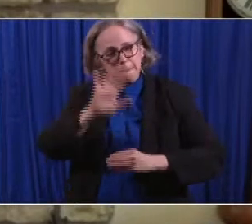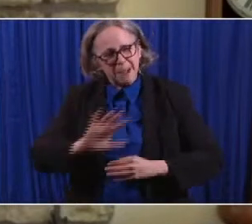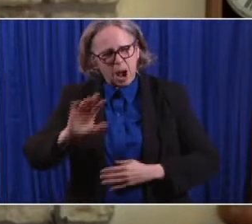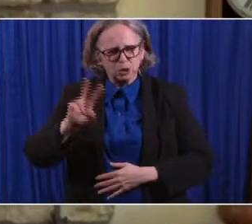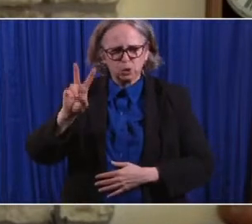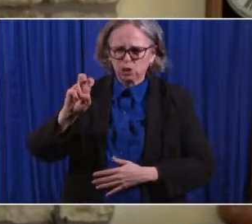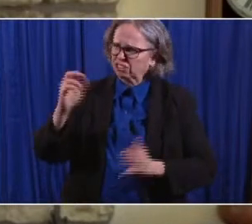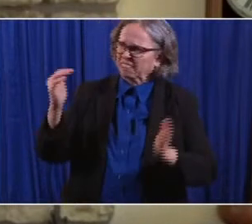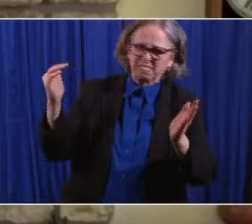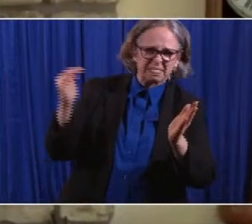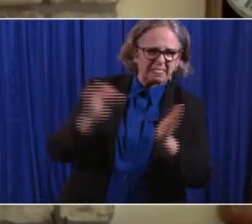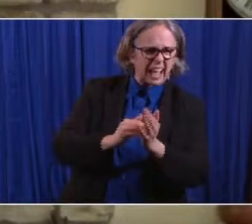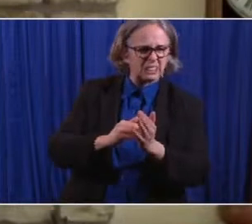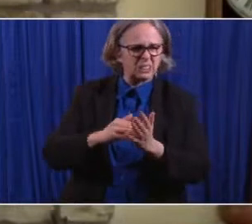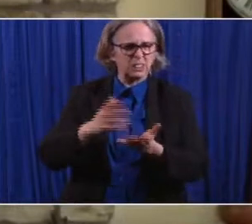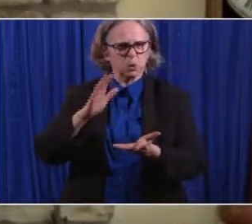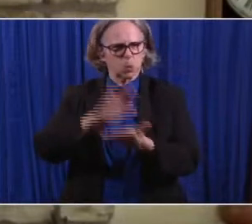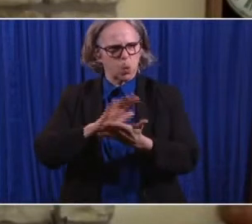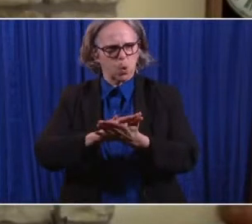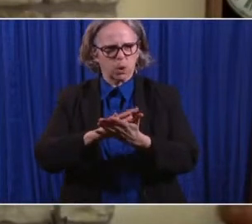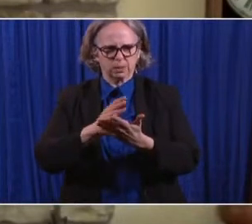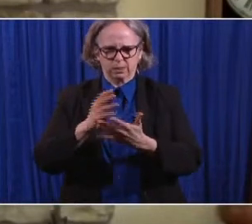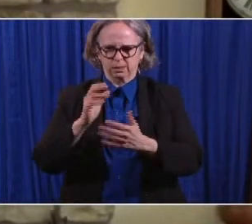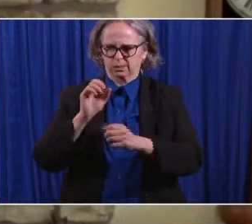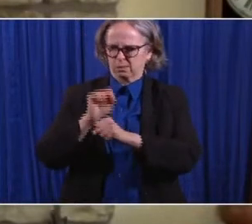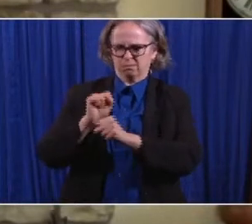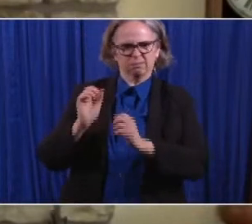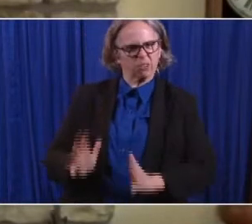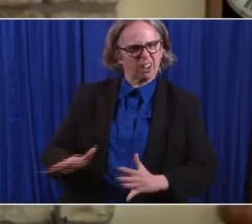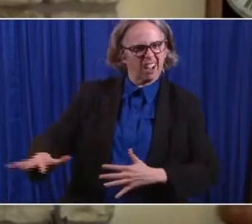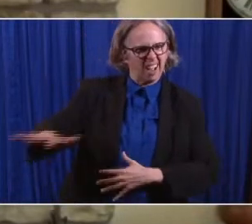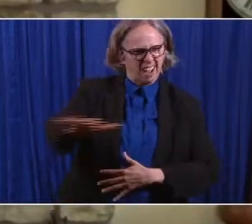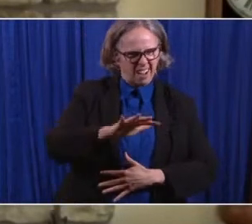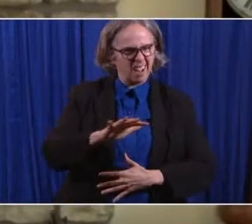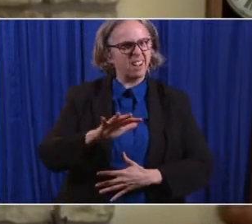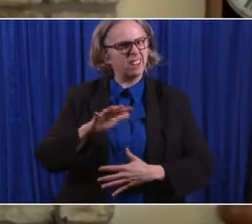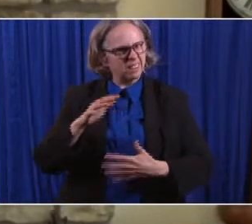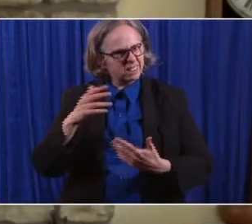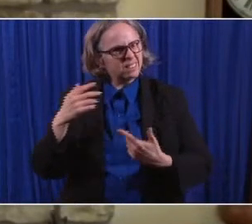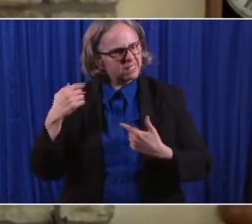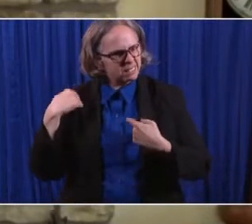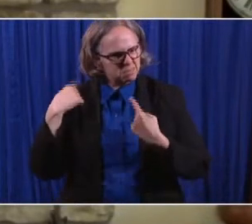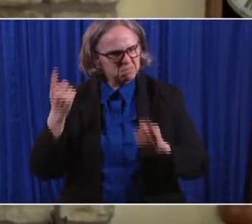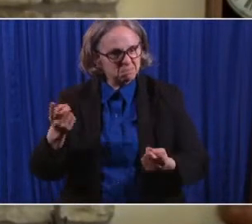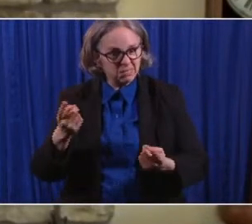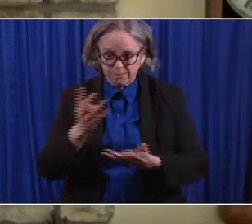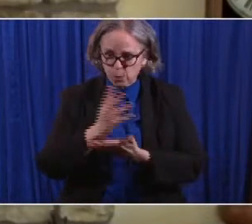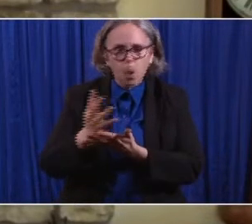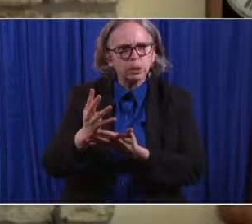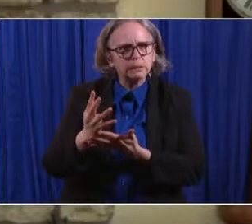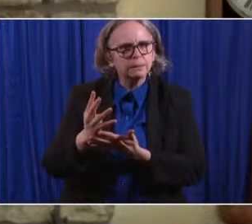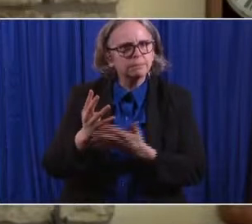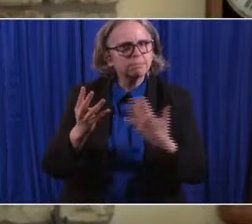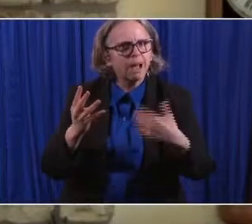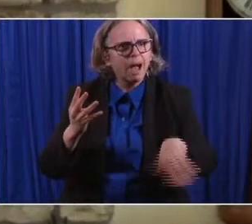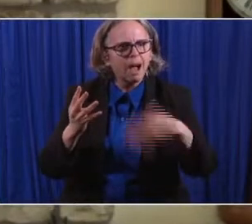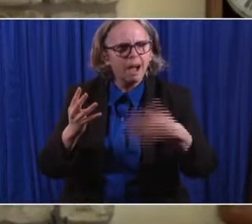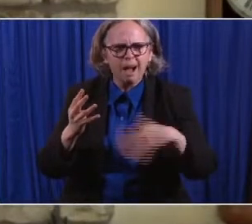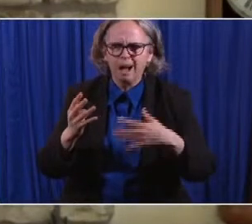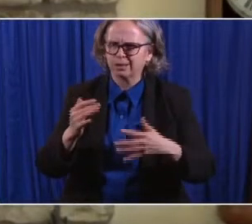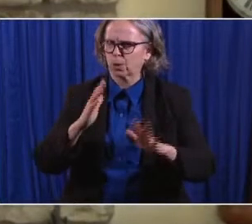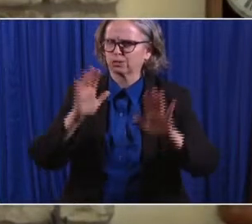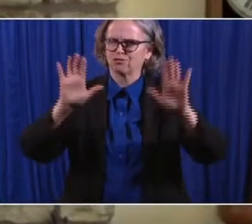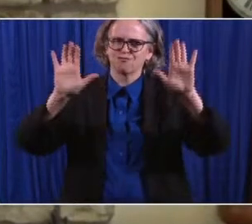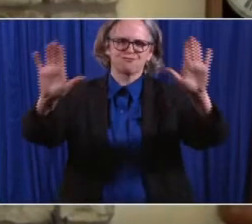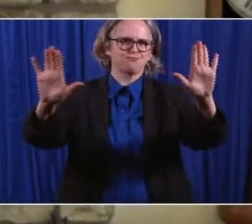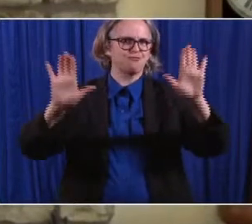personnel, K through 12. It was done in a 4-week period of time. And I thank all our partners who helped